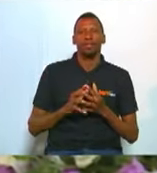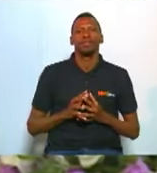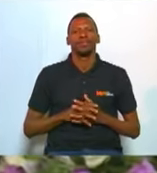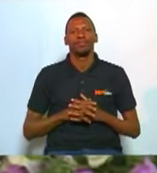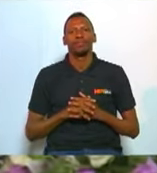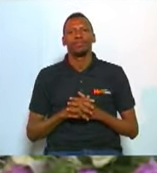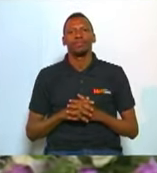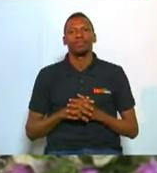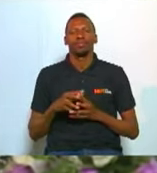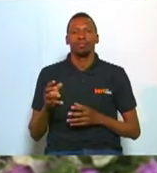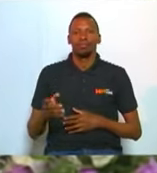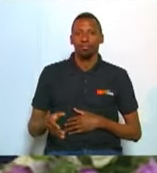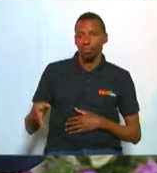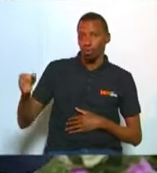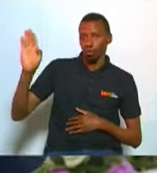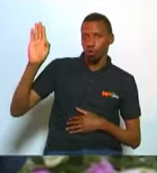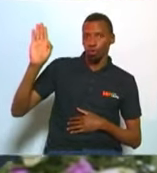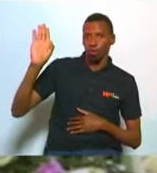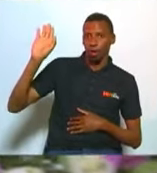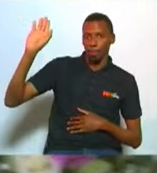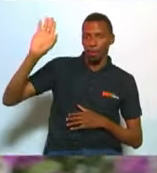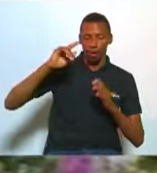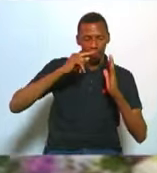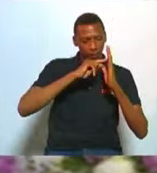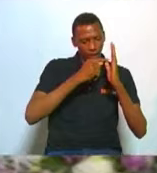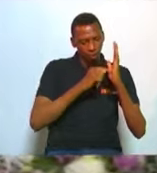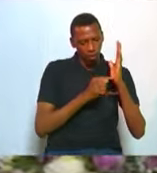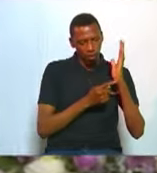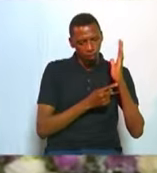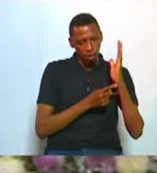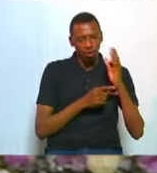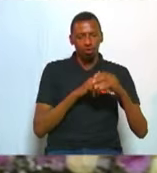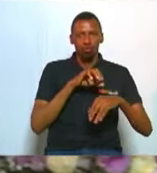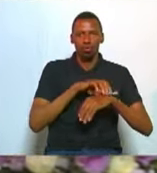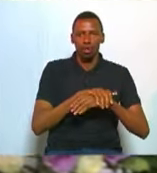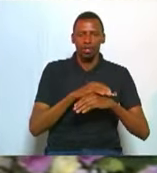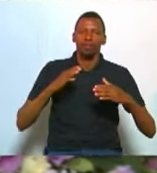God's ingredients to get happy marriage, part two.